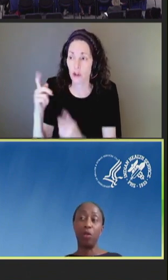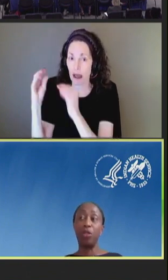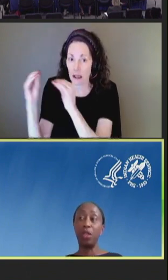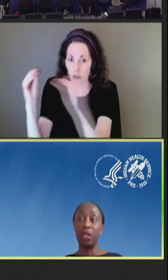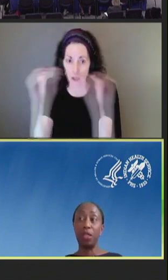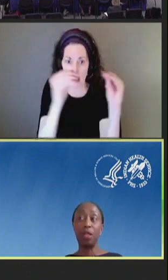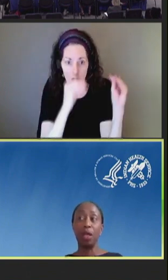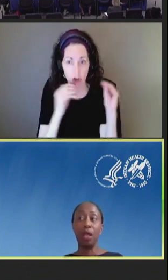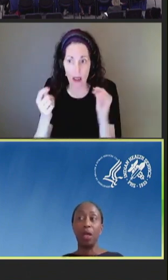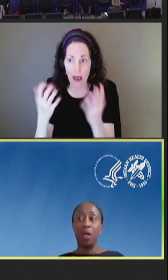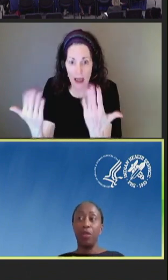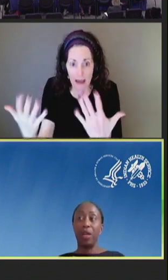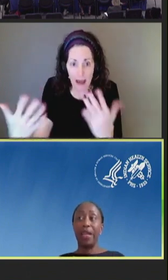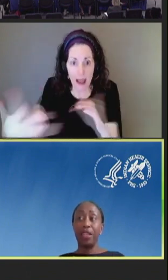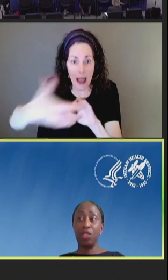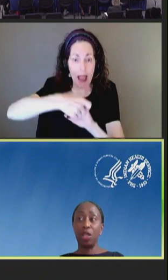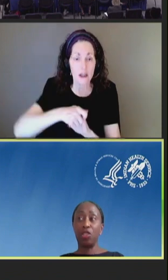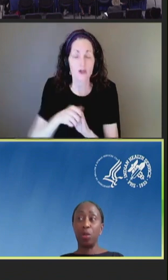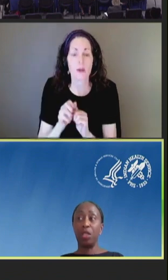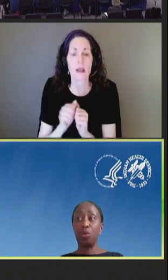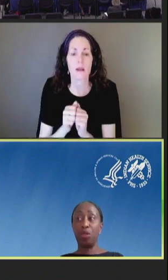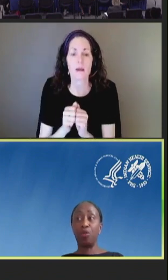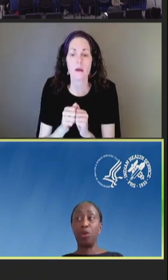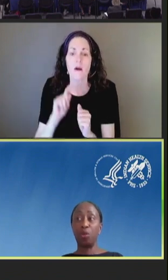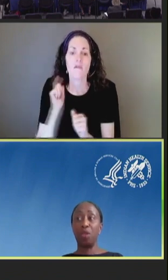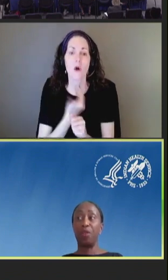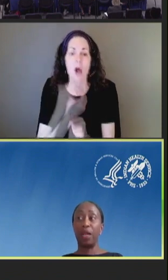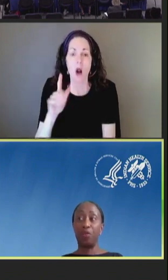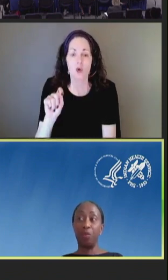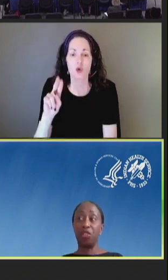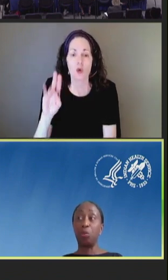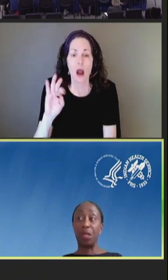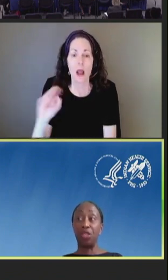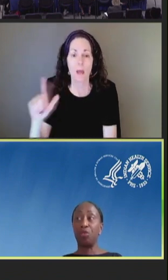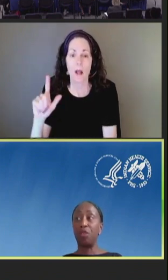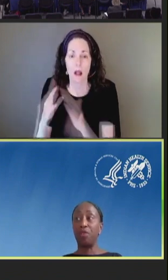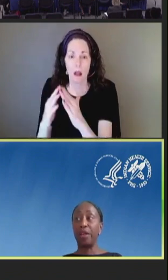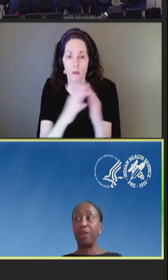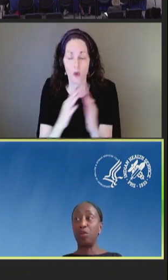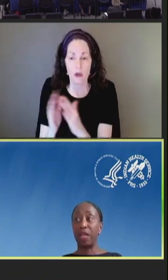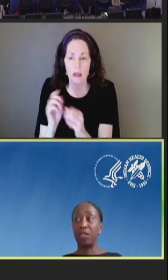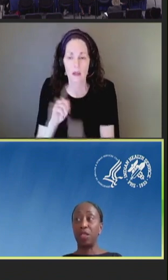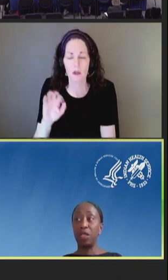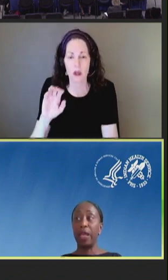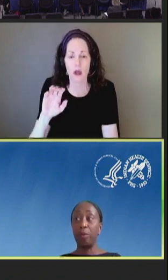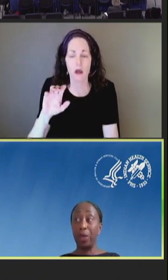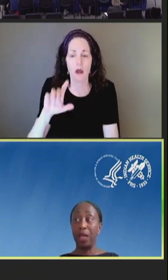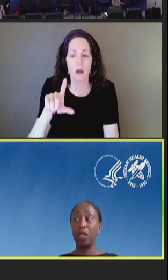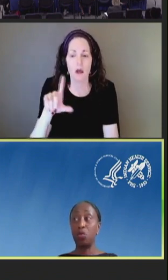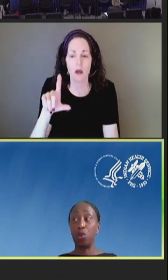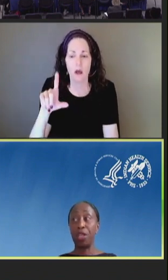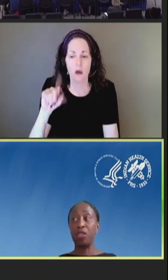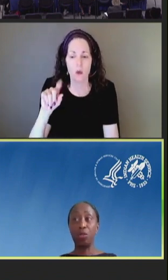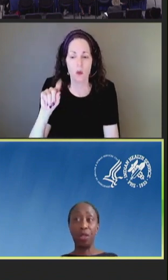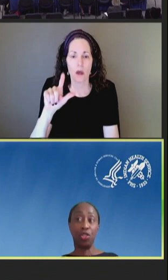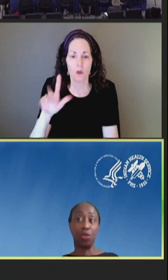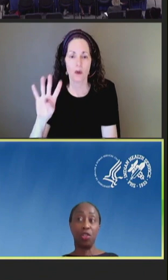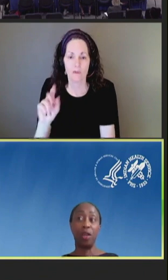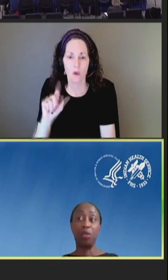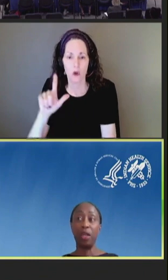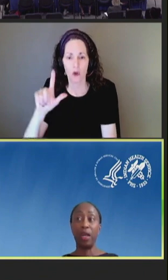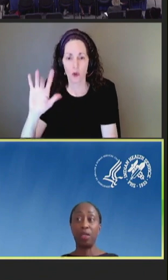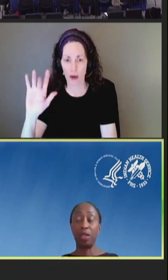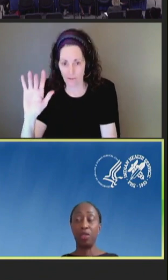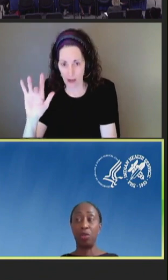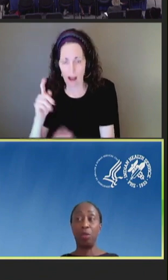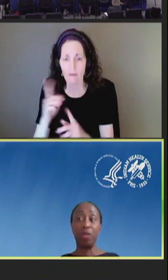tribal communities, the IHS 2024-25 respiratory viral vaccine campaign is working to ensure